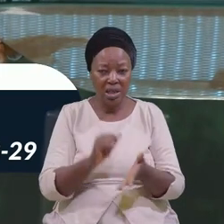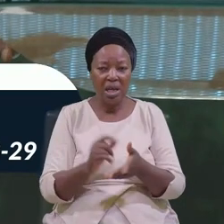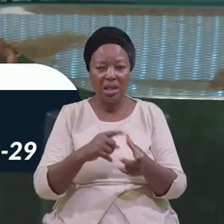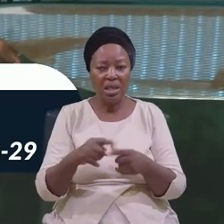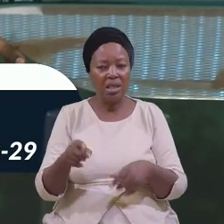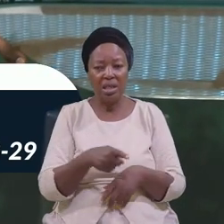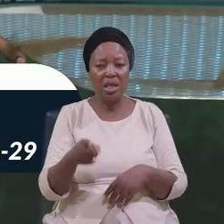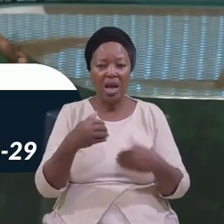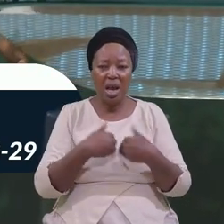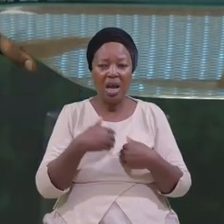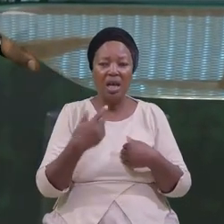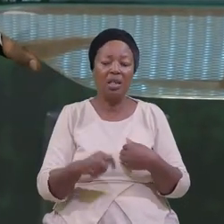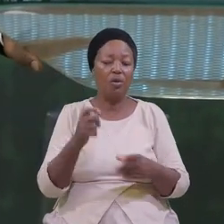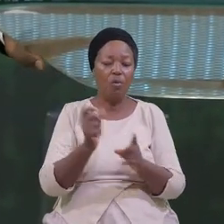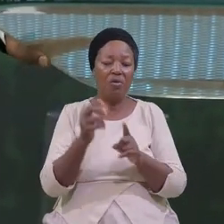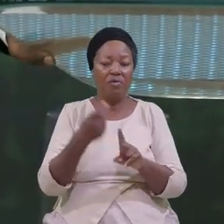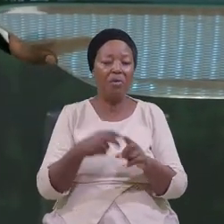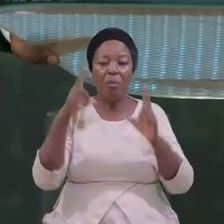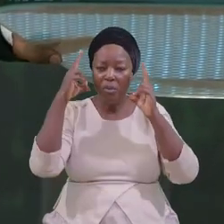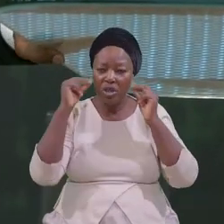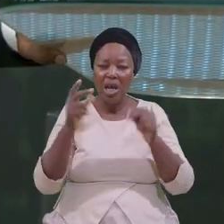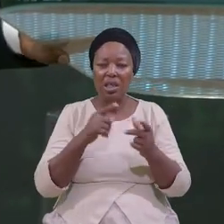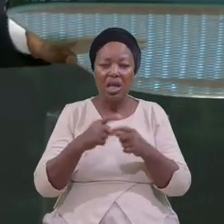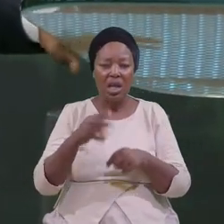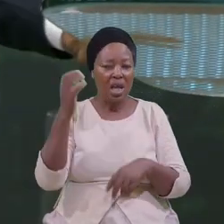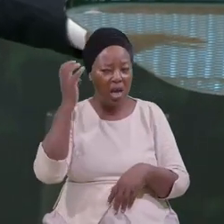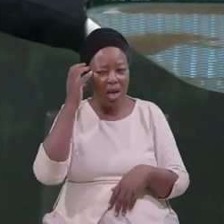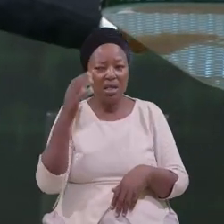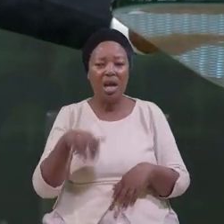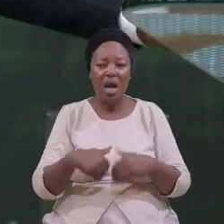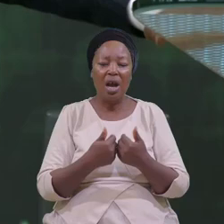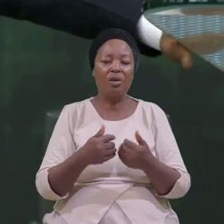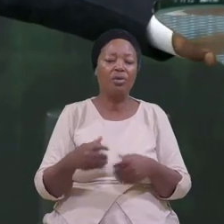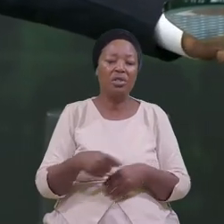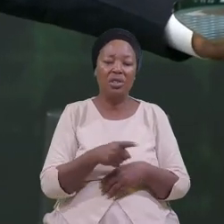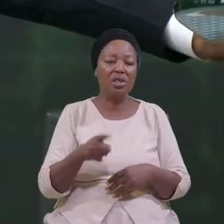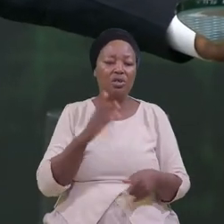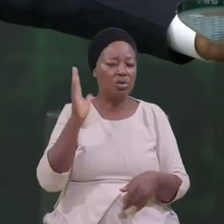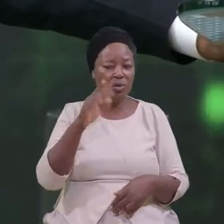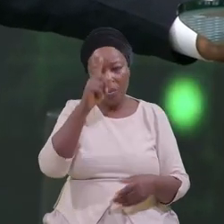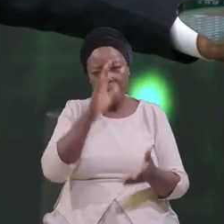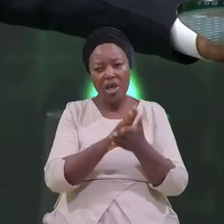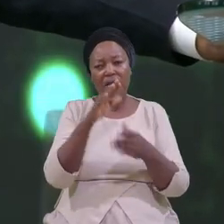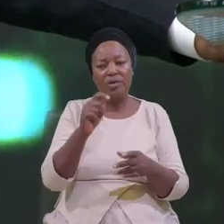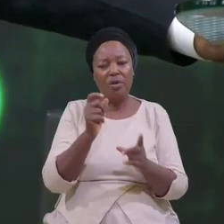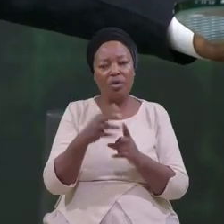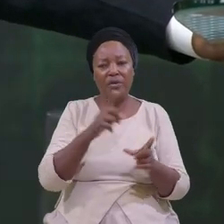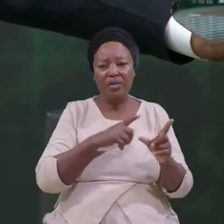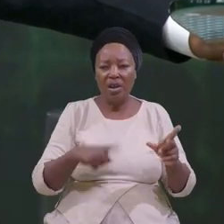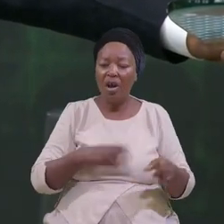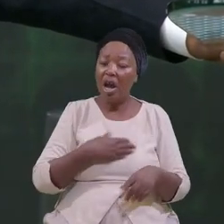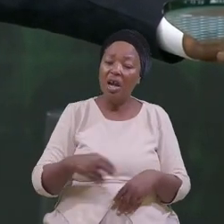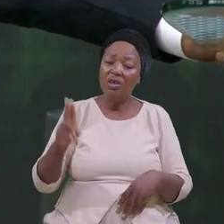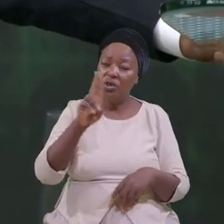heard the word from Moses, and they heard how they should believe the word of the Lord and